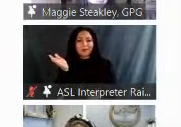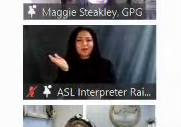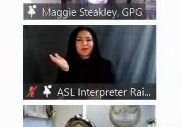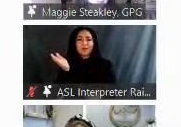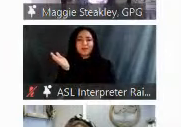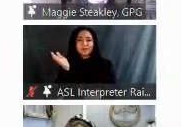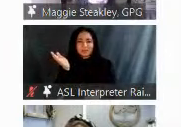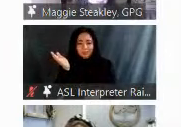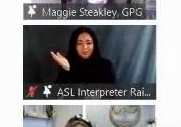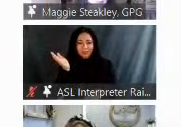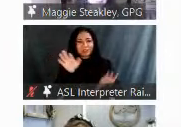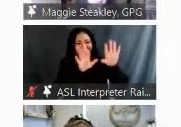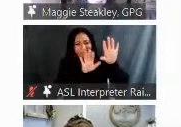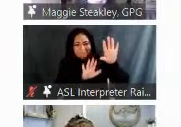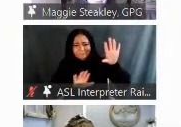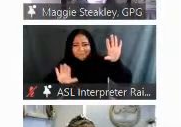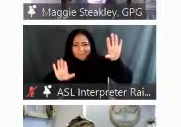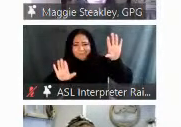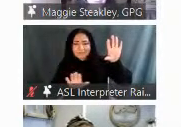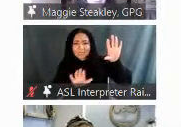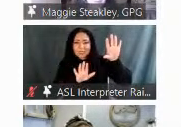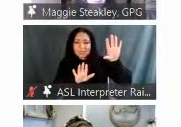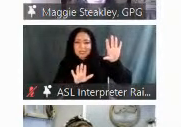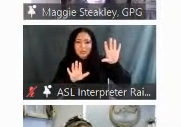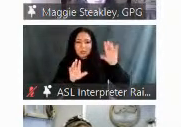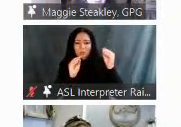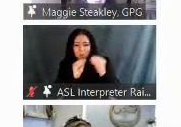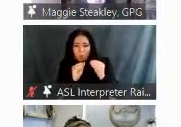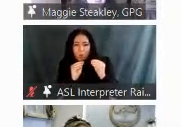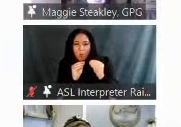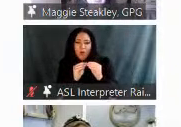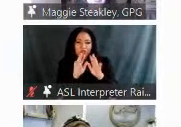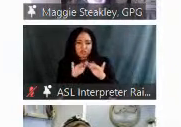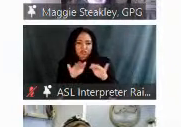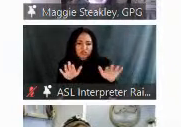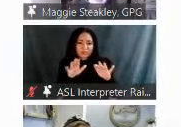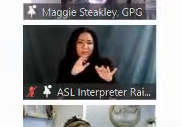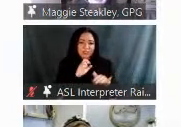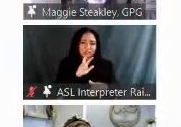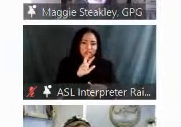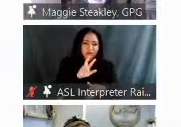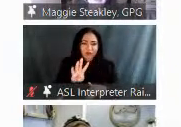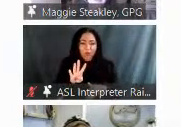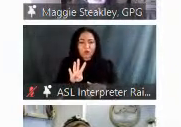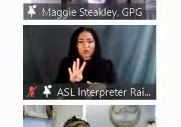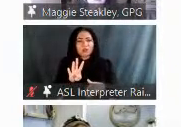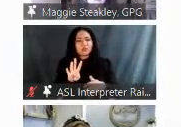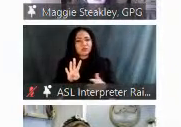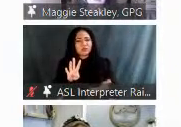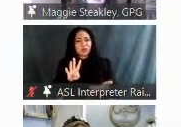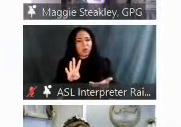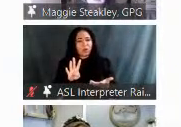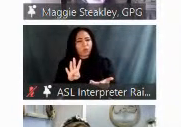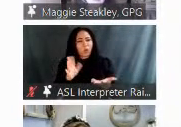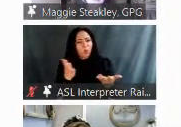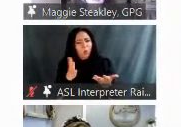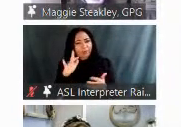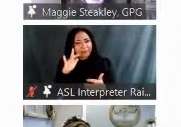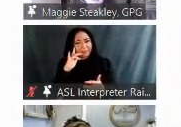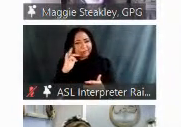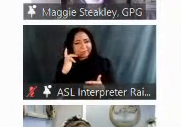area that is concentrated for children of 4 and 3 years old, so what the state is gonna do, are they